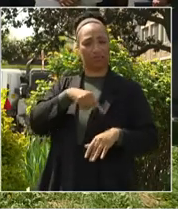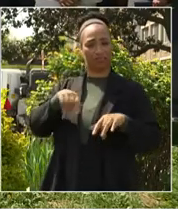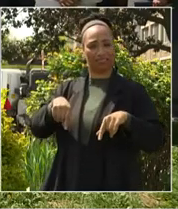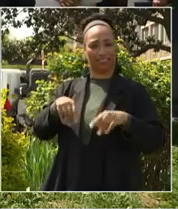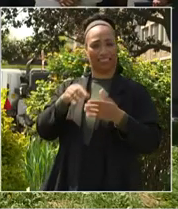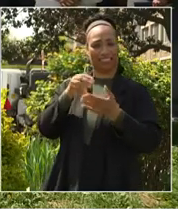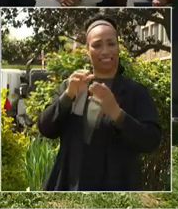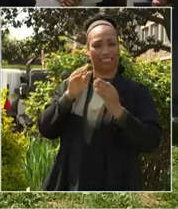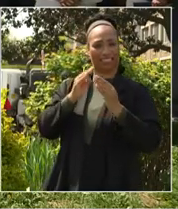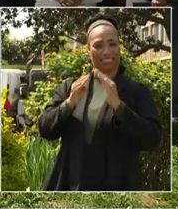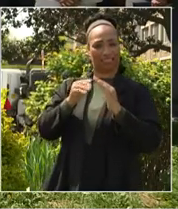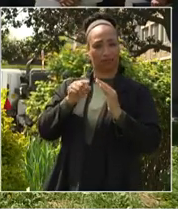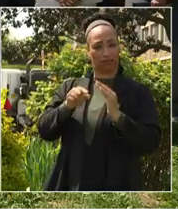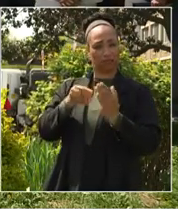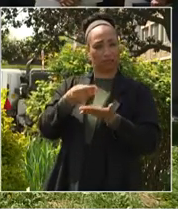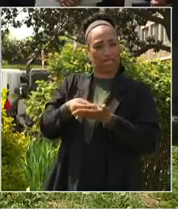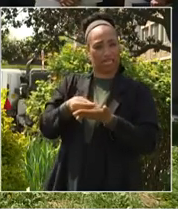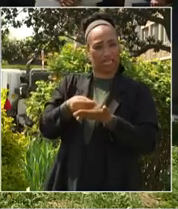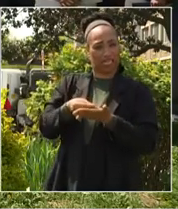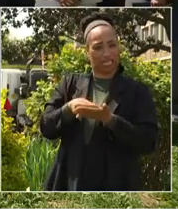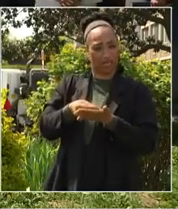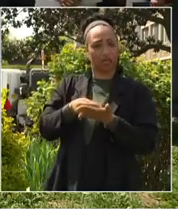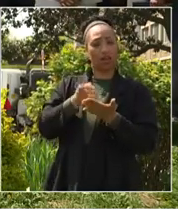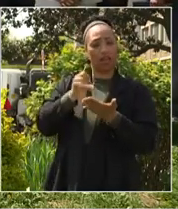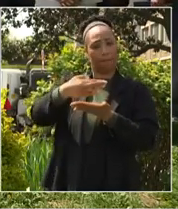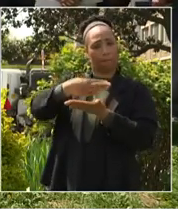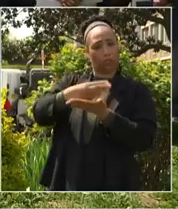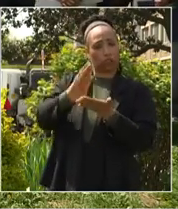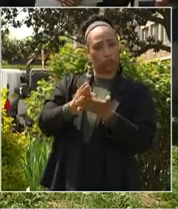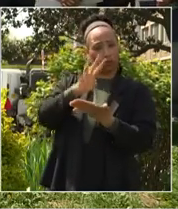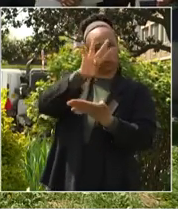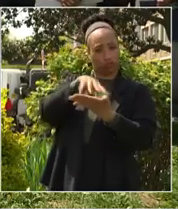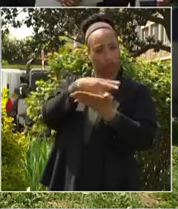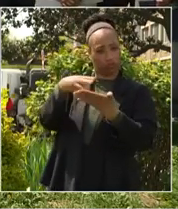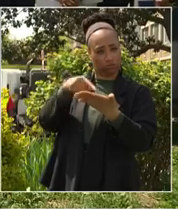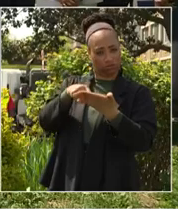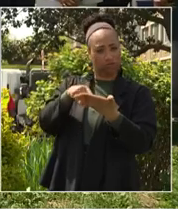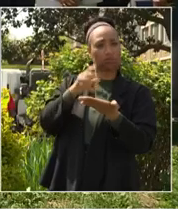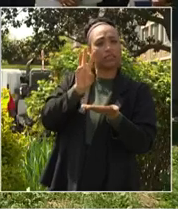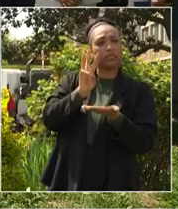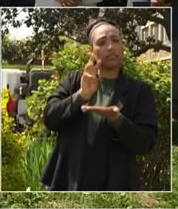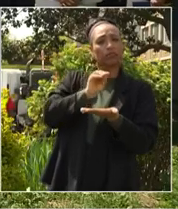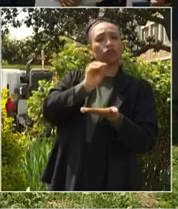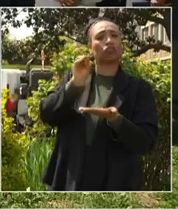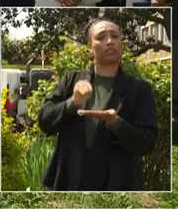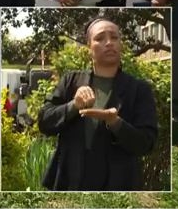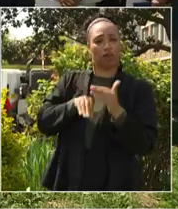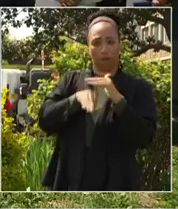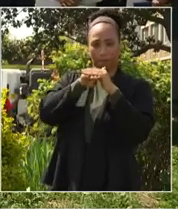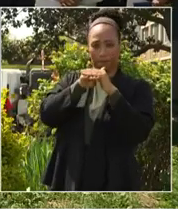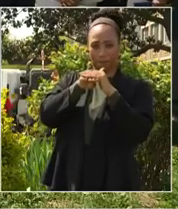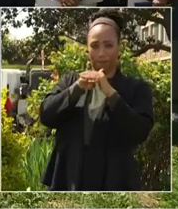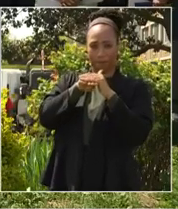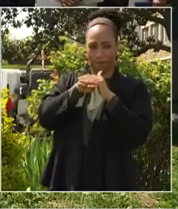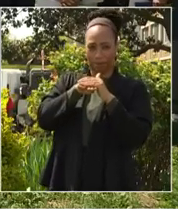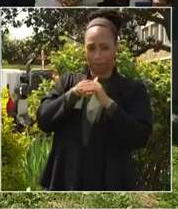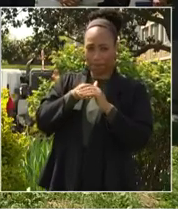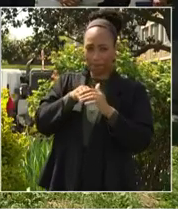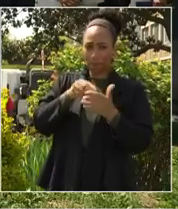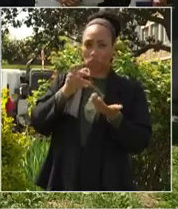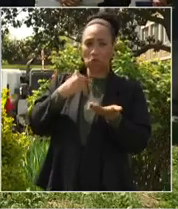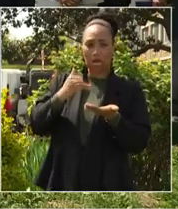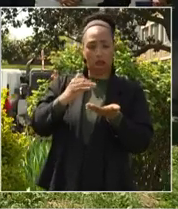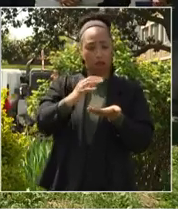approved budget up to 6% if revenues indicate that we have those revenues.